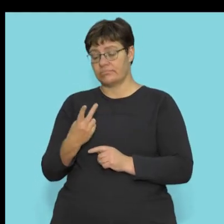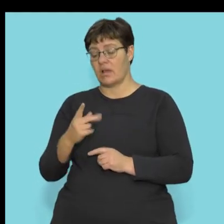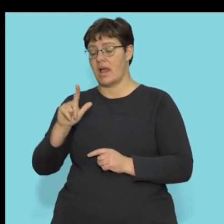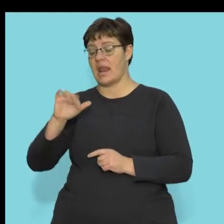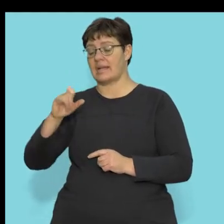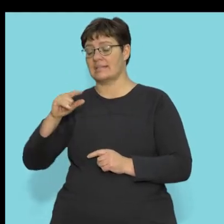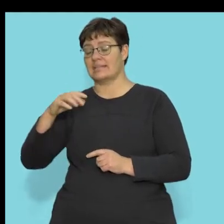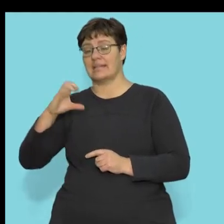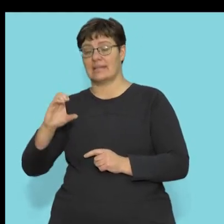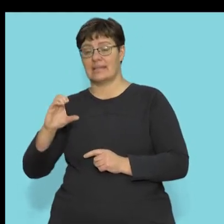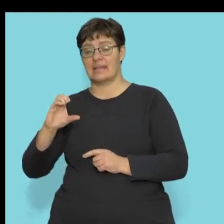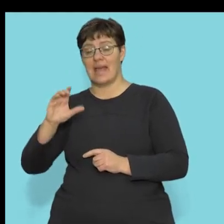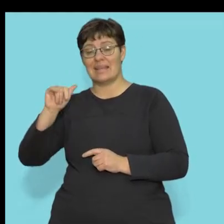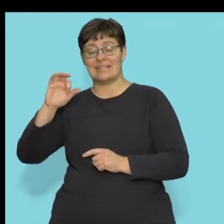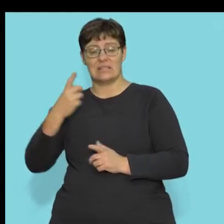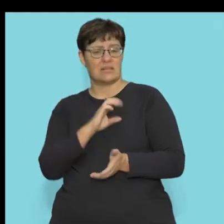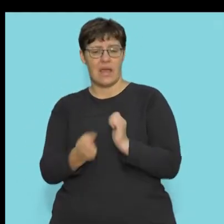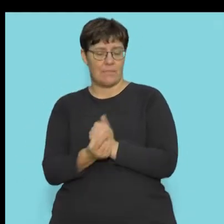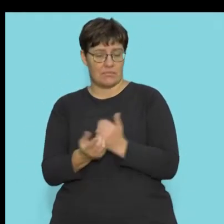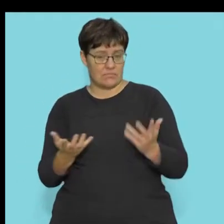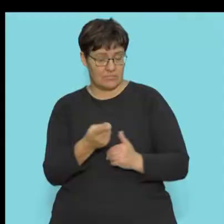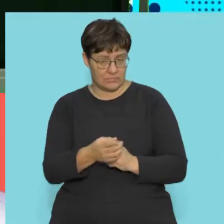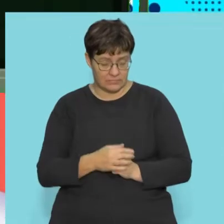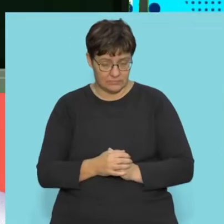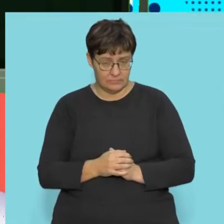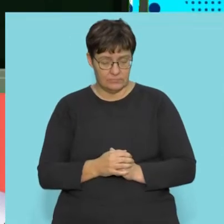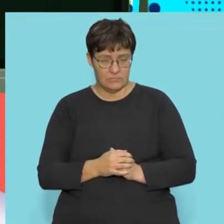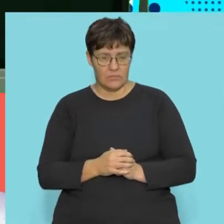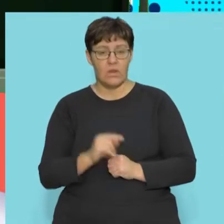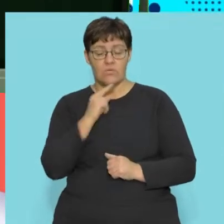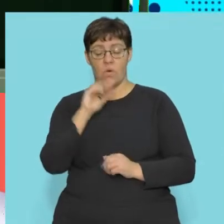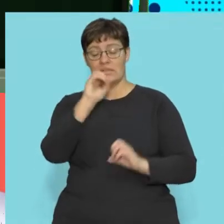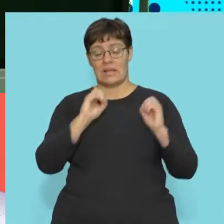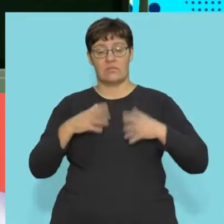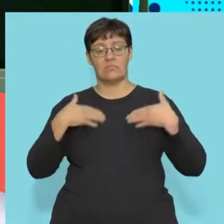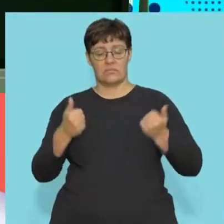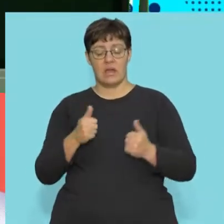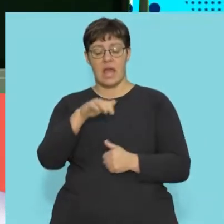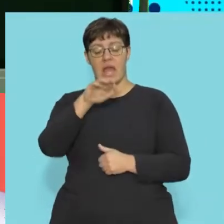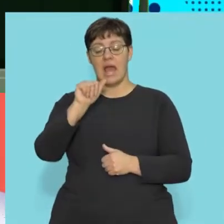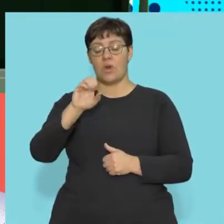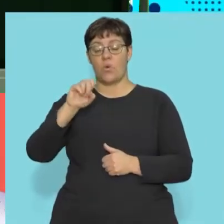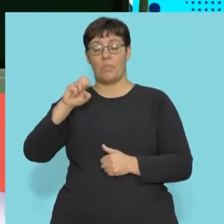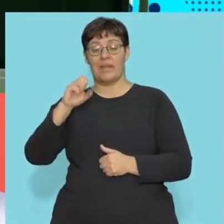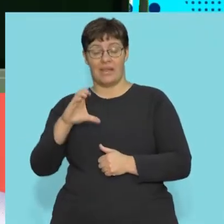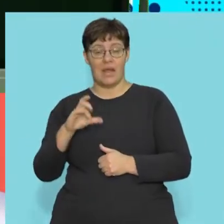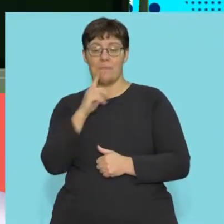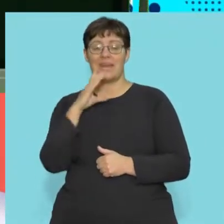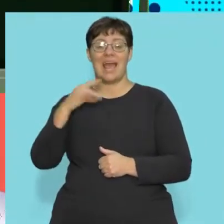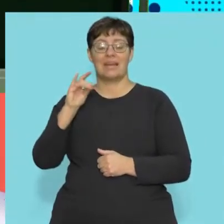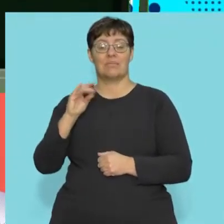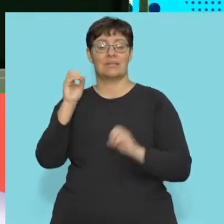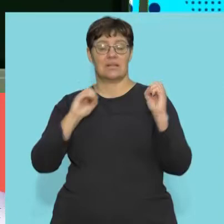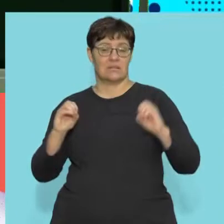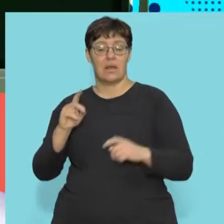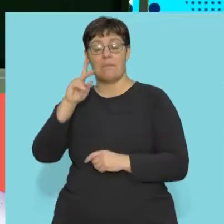guys, we've looked at the process of cellular respiration. We know that during anaerobic respiration, we find that in animal cells,